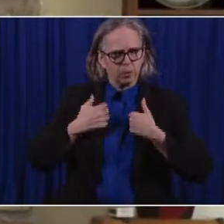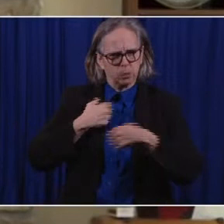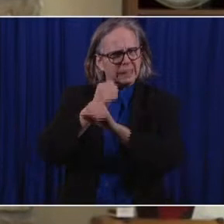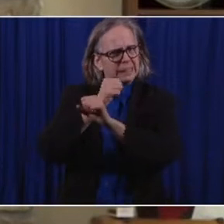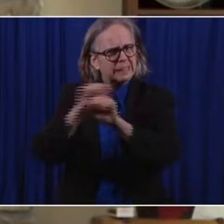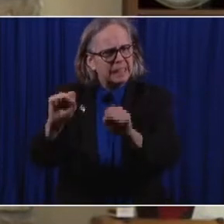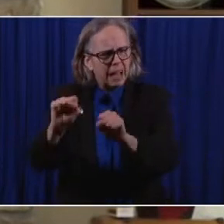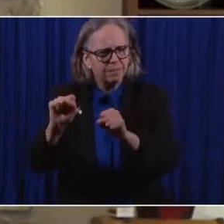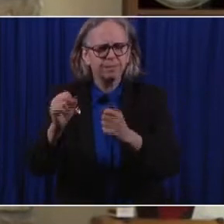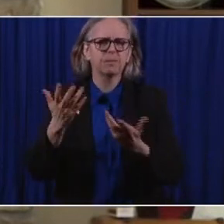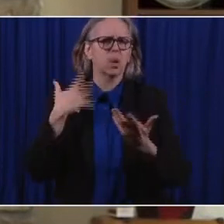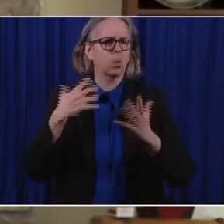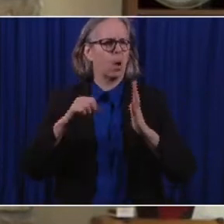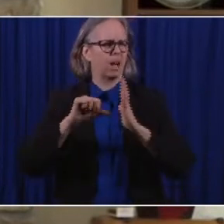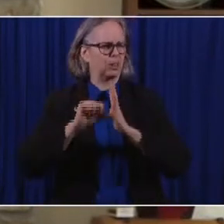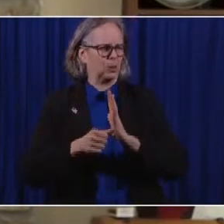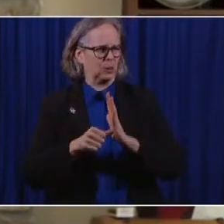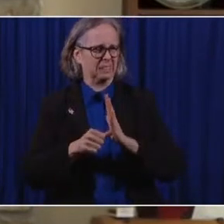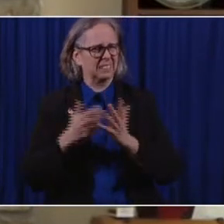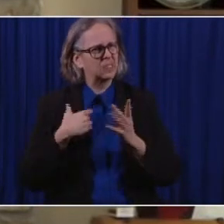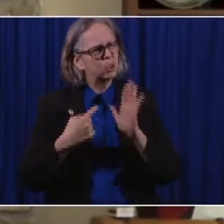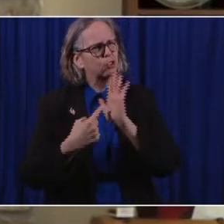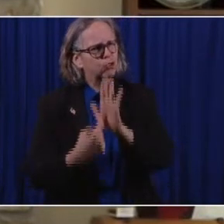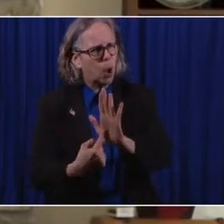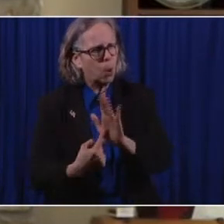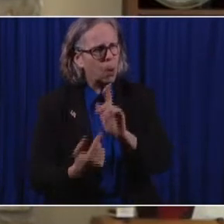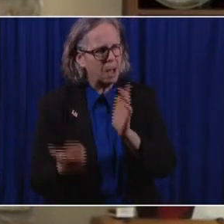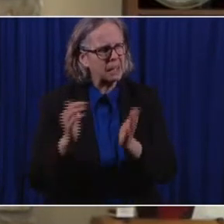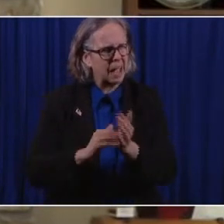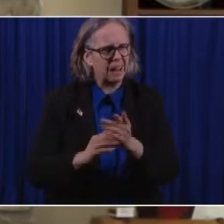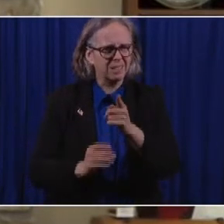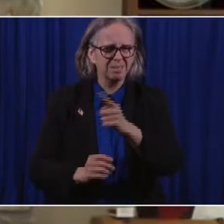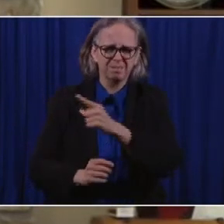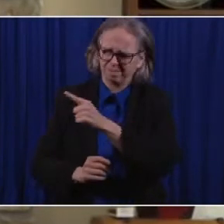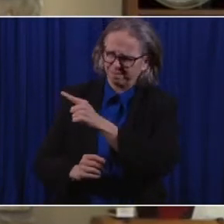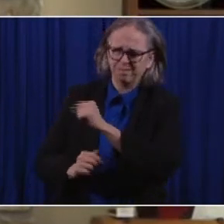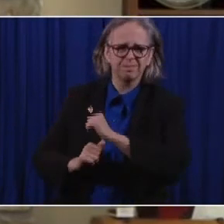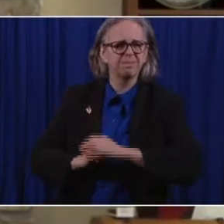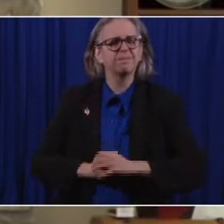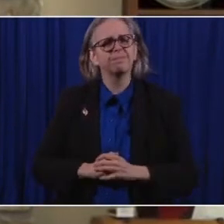so crucial to understanding what we're trying to do in Ohio.